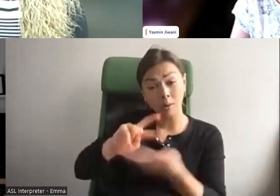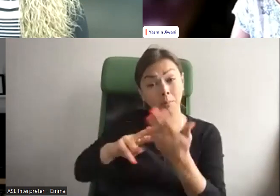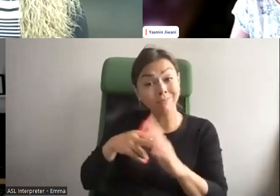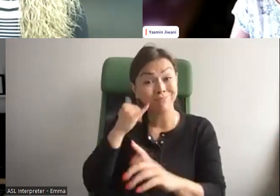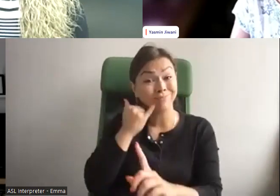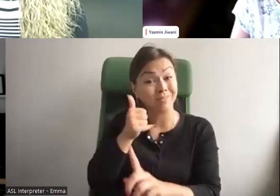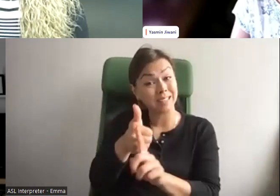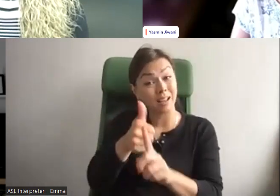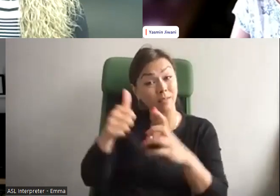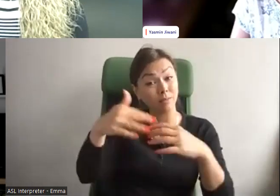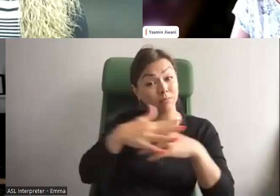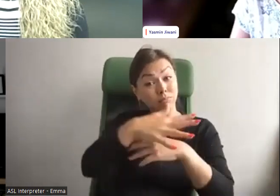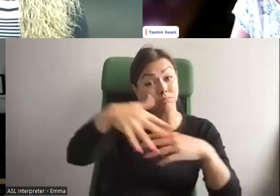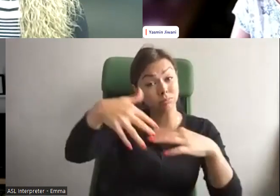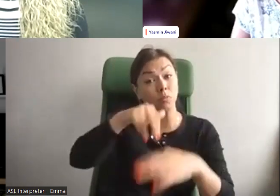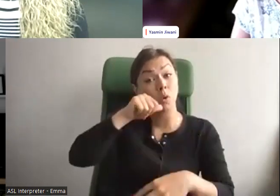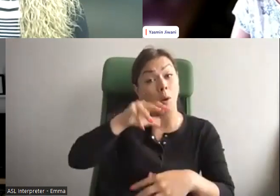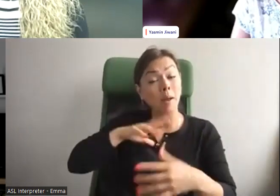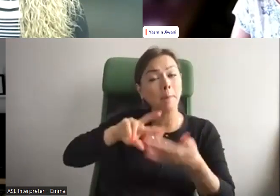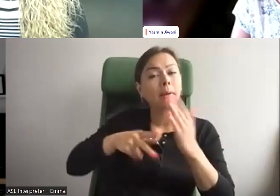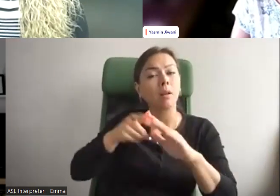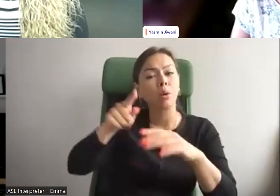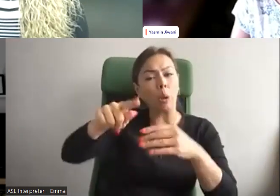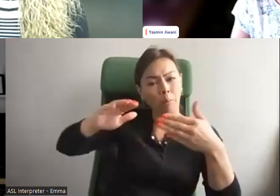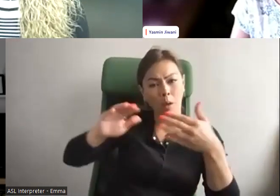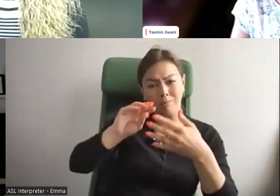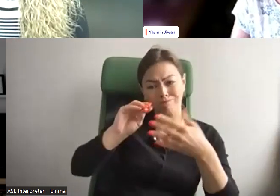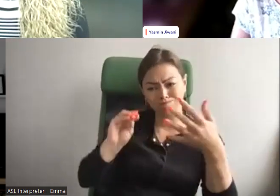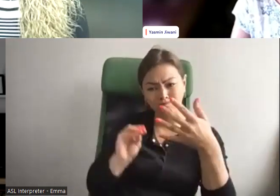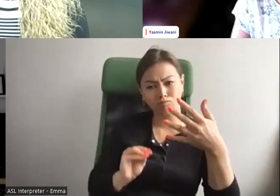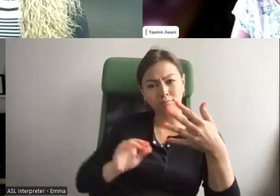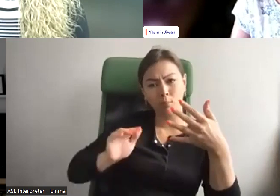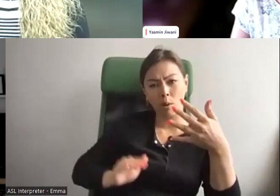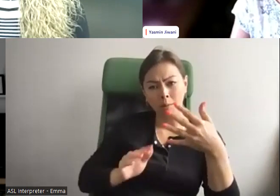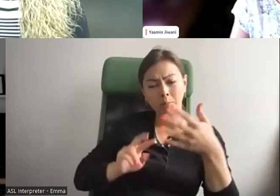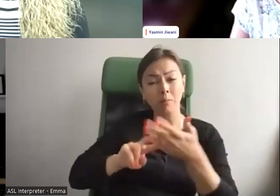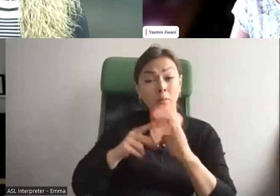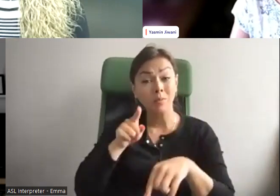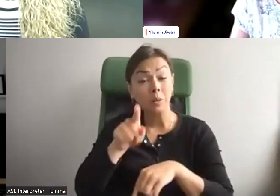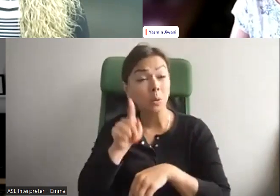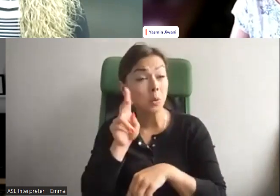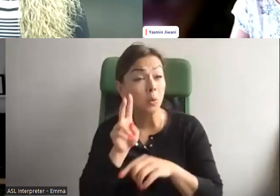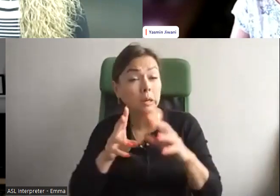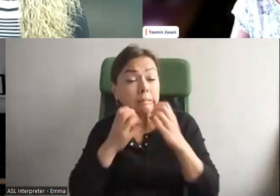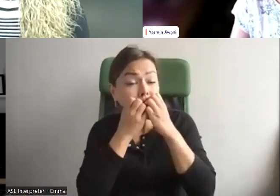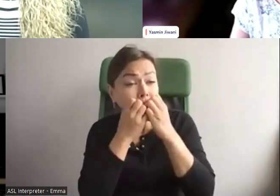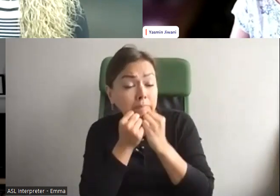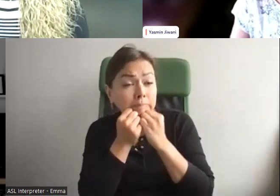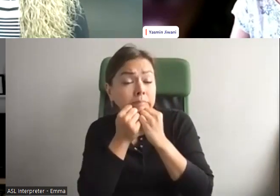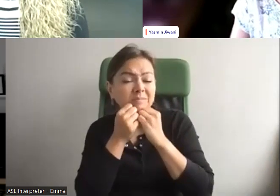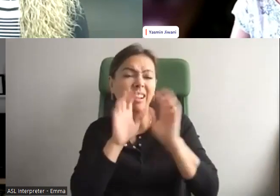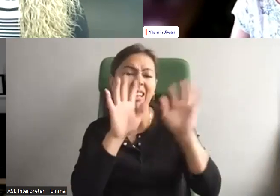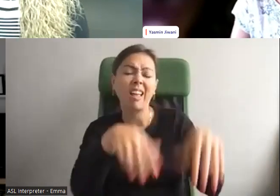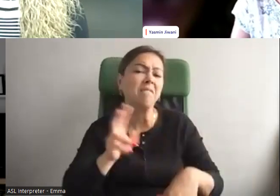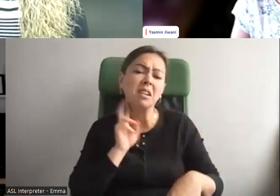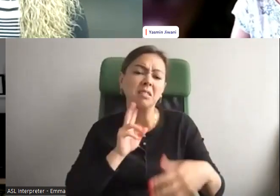be located at the bottom of that. So your worthiness as a victim is very much dependent on that. If you're a woman of color who comes